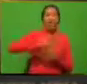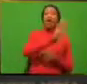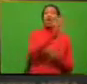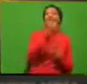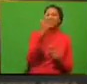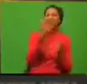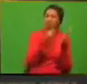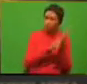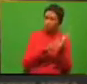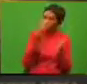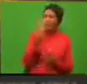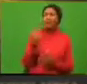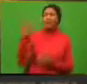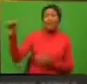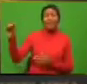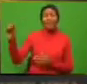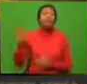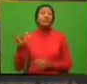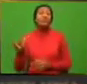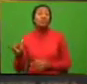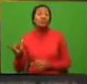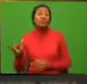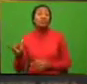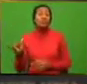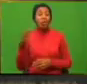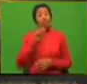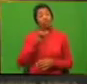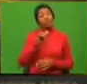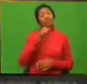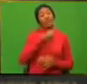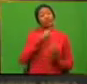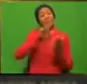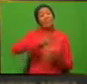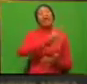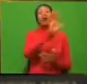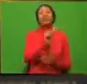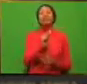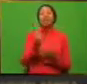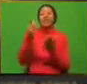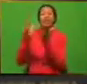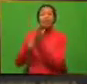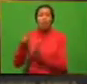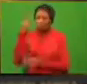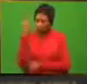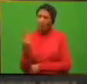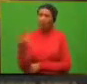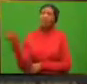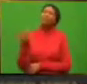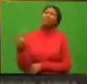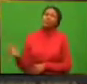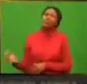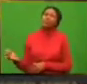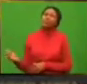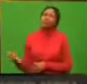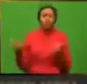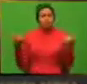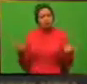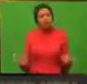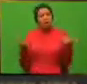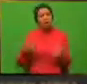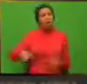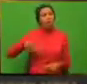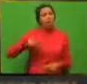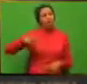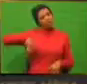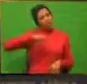single country in Europe which is governed by African law. If you can't tell me, why do we allow